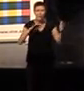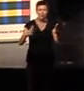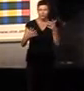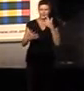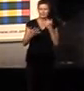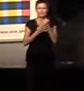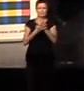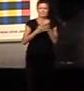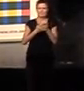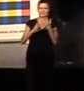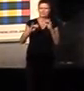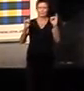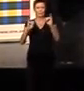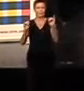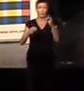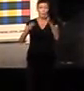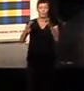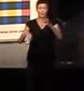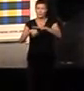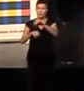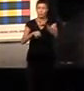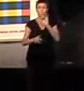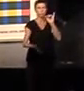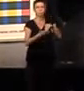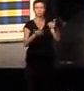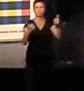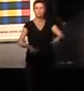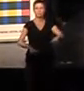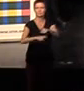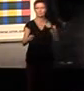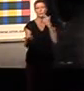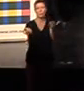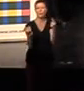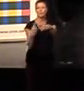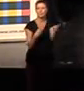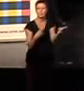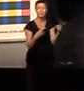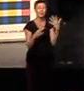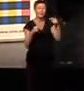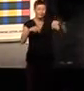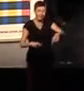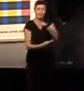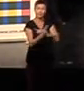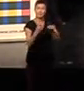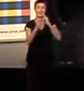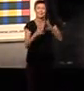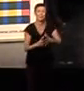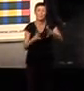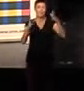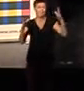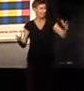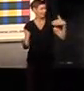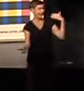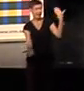oldtime you're made it and we wish you a very good work on the side chair meeting is de biggest ever